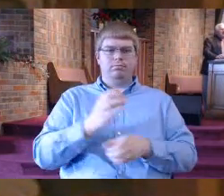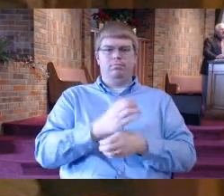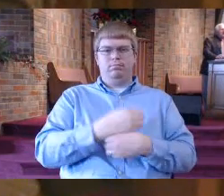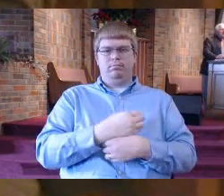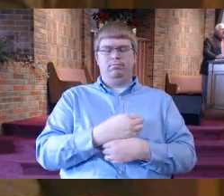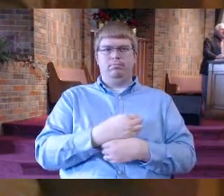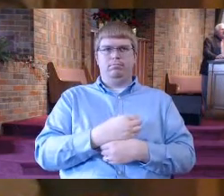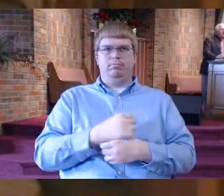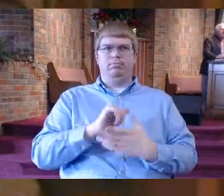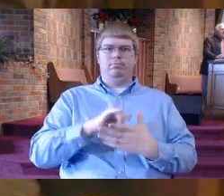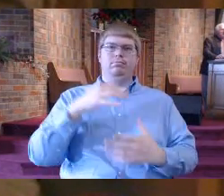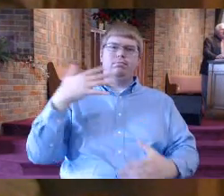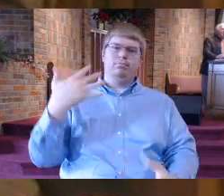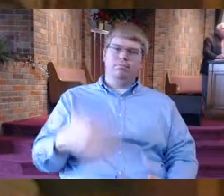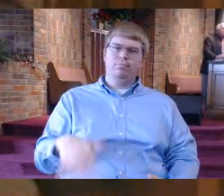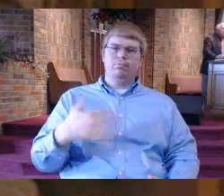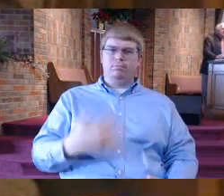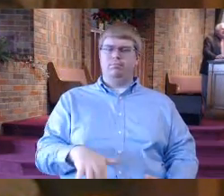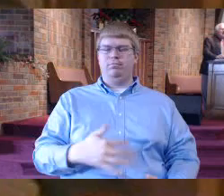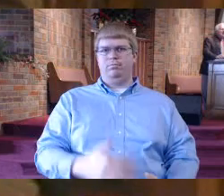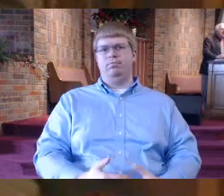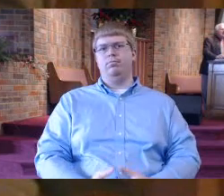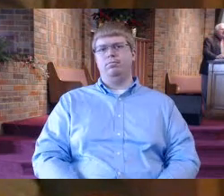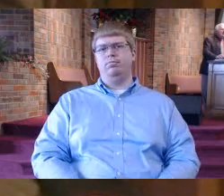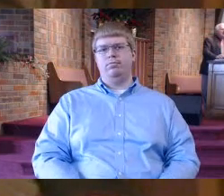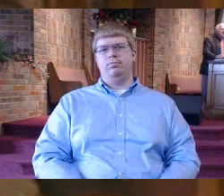moment. God said,